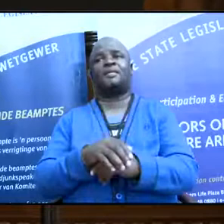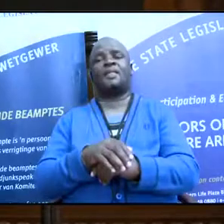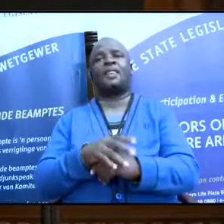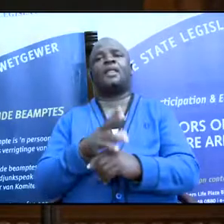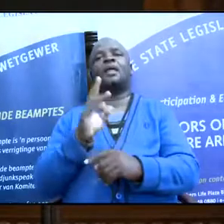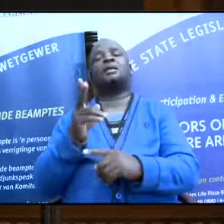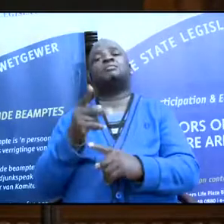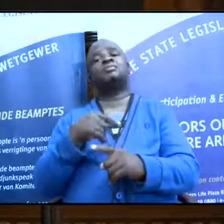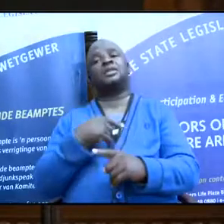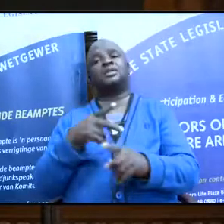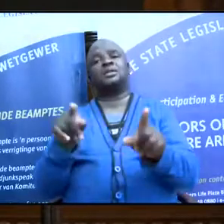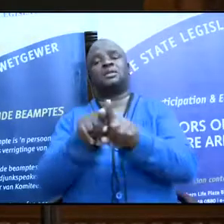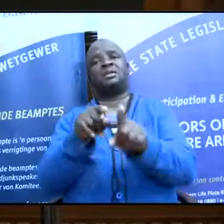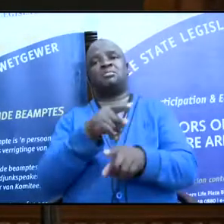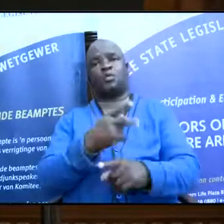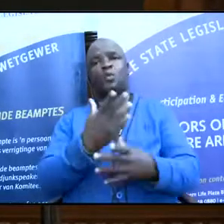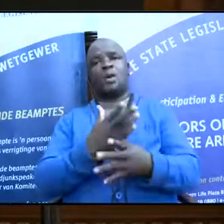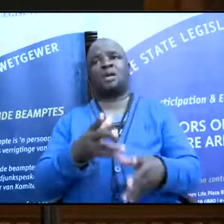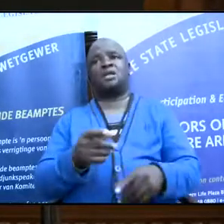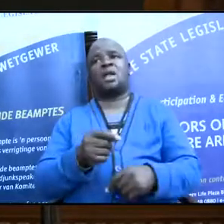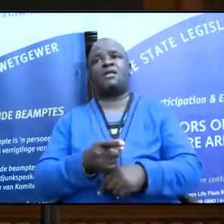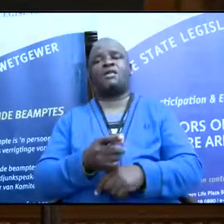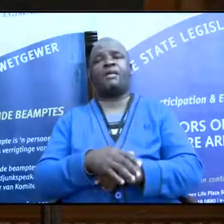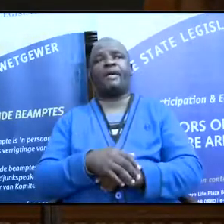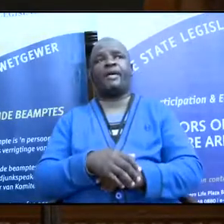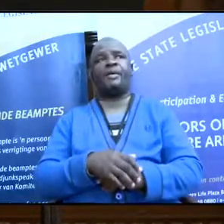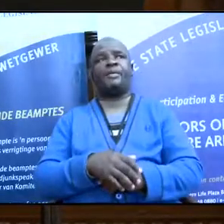also the workers who